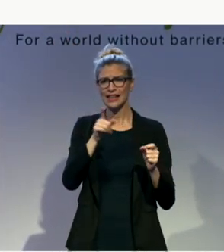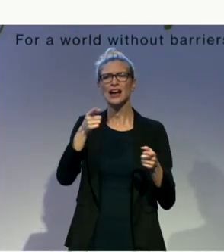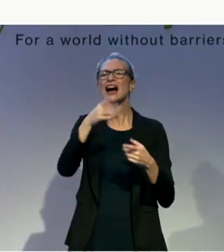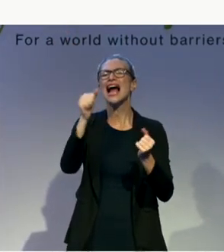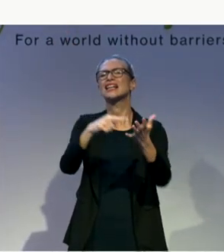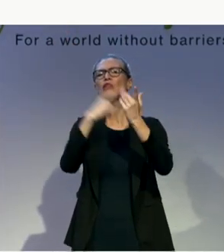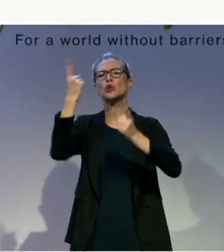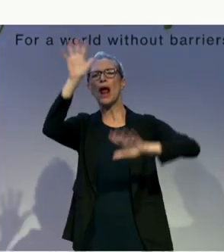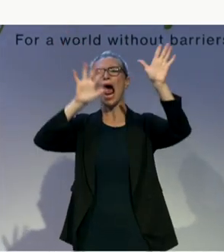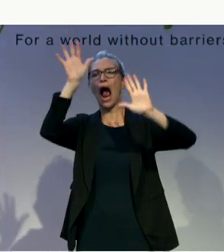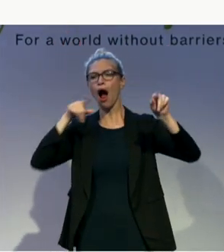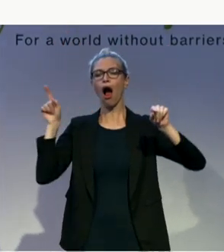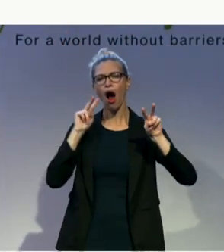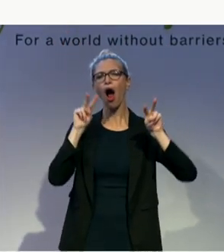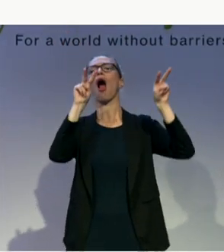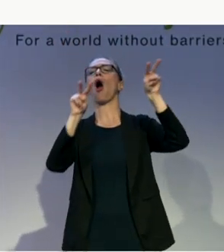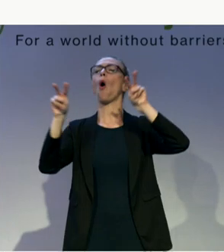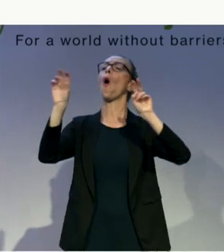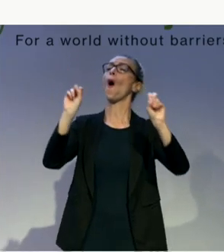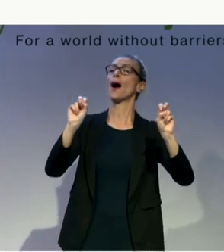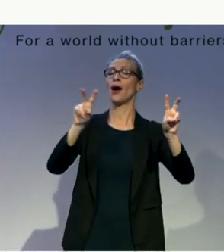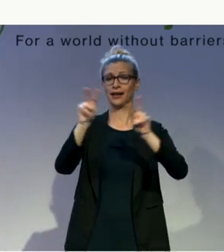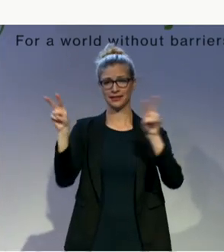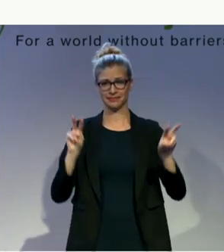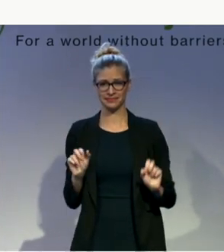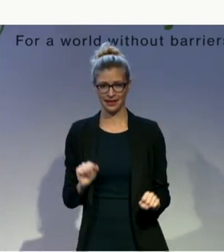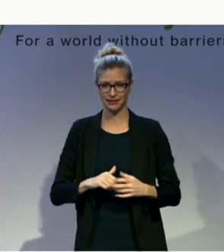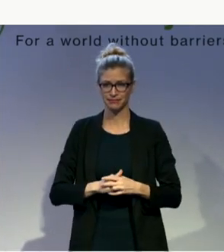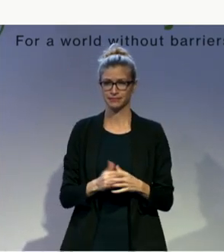that, and we will try to